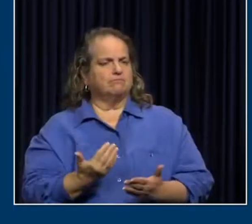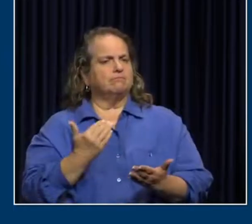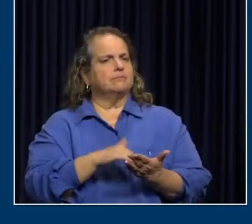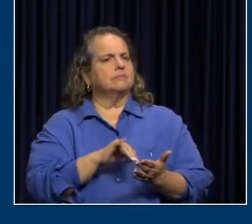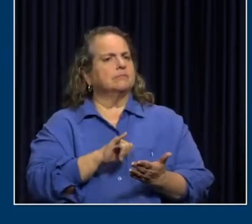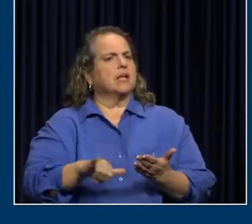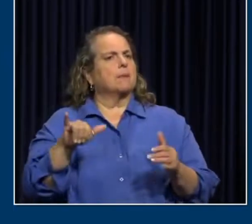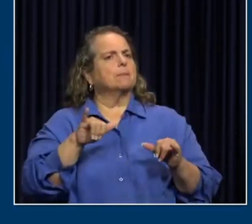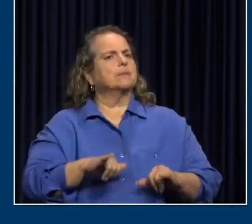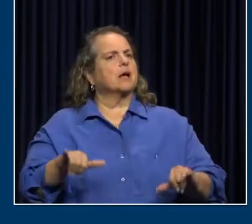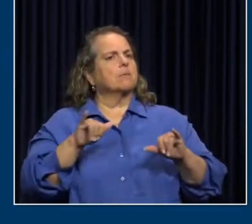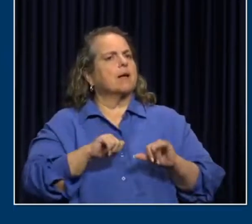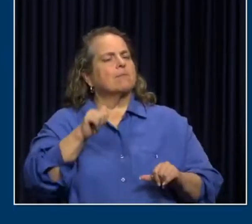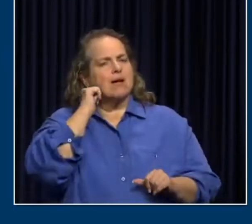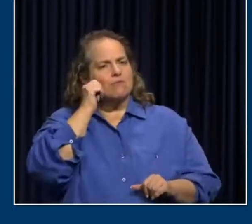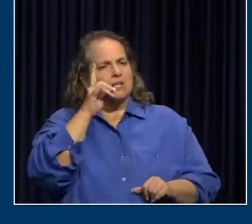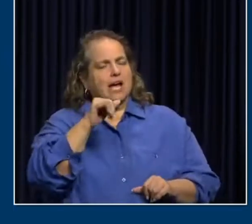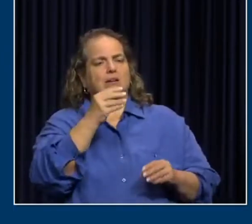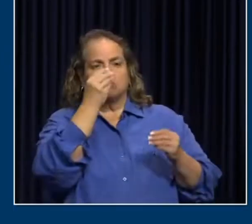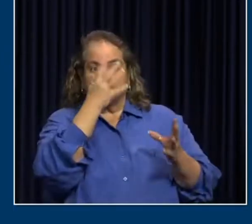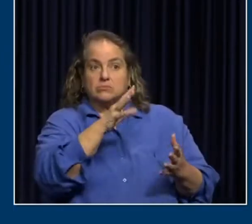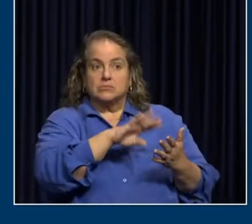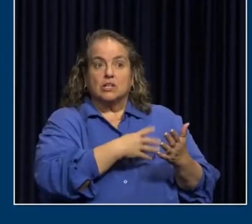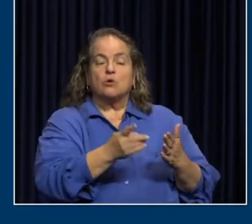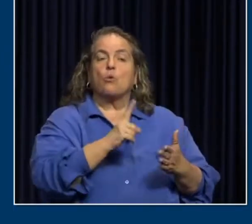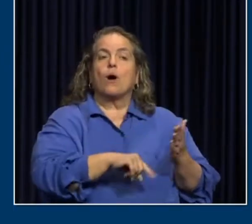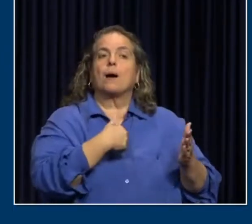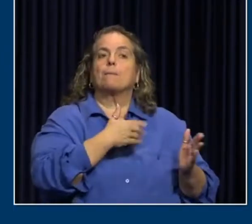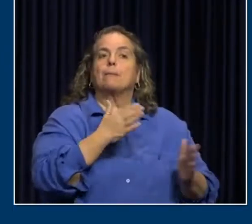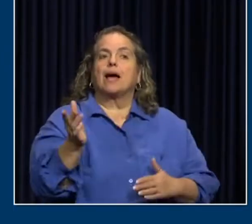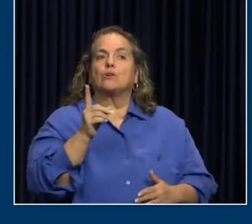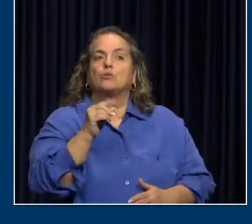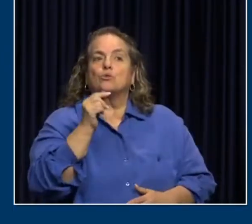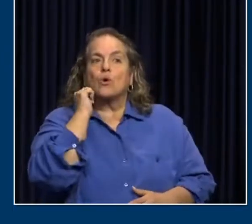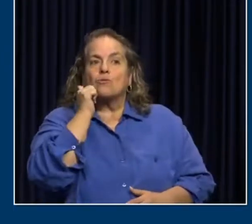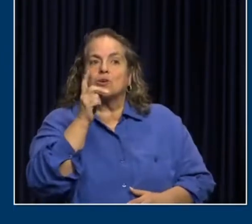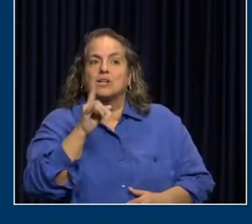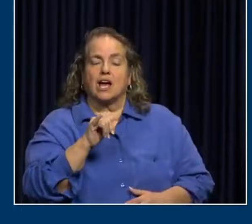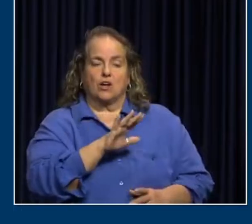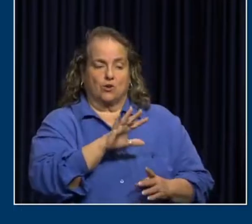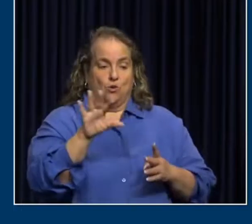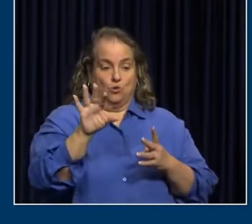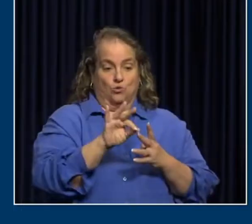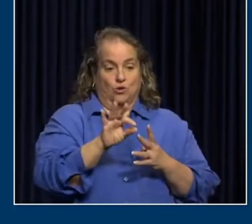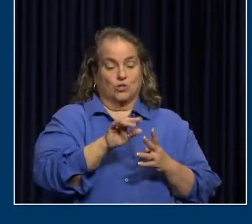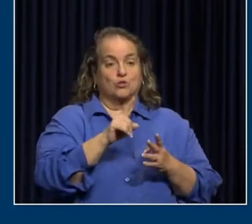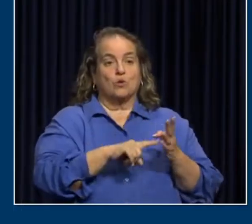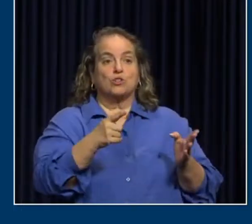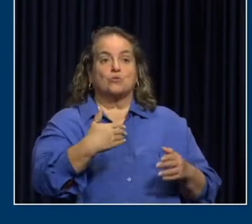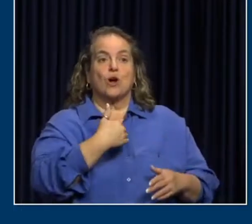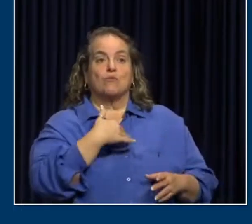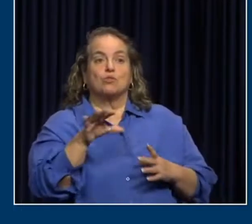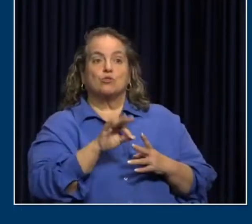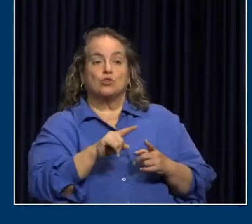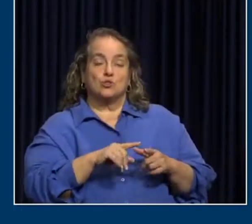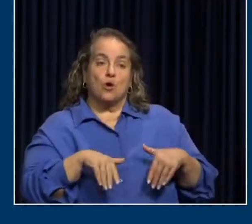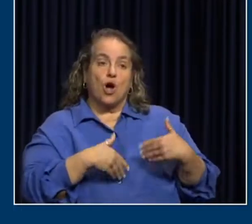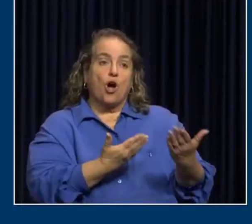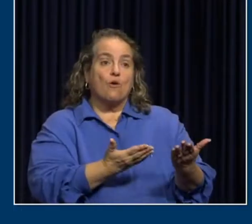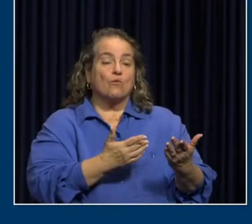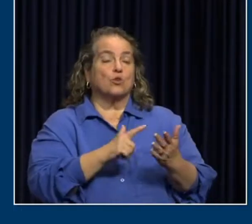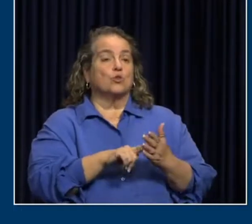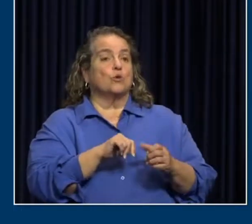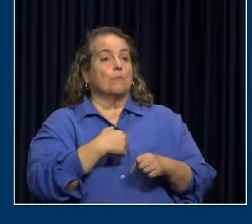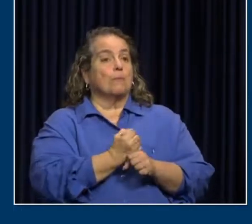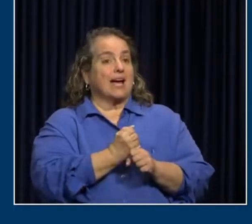planning on doing that day. Something else we can do for kids is make sure to offer choices whenever we have choices to offer them. It helps increase their sense of